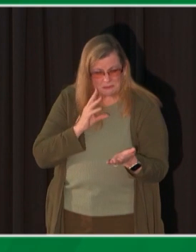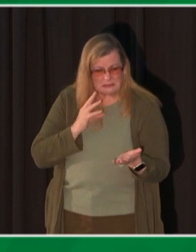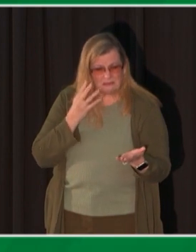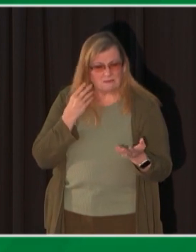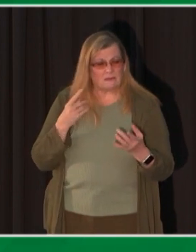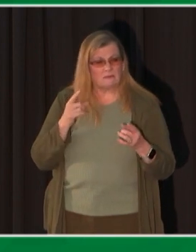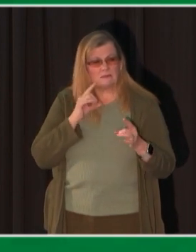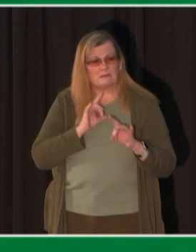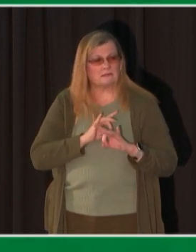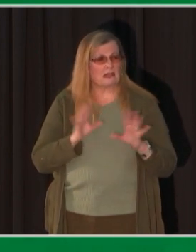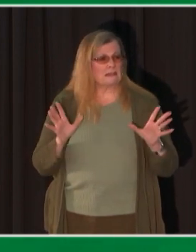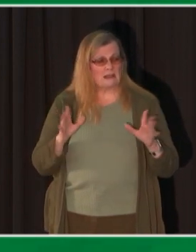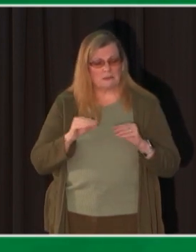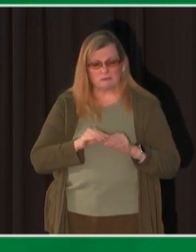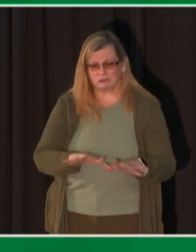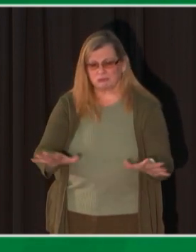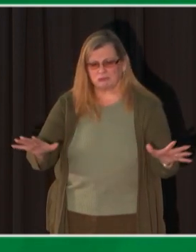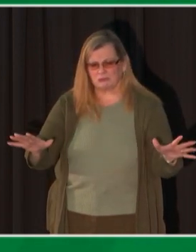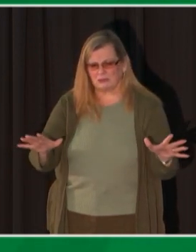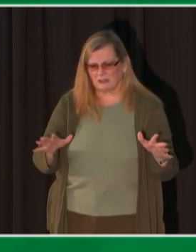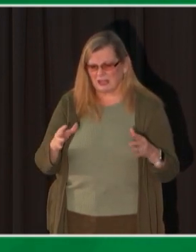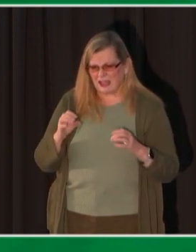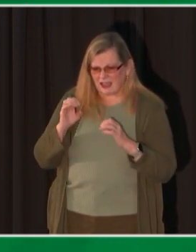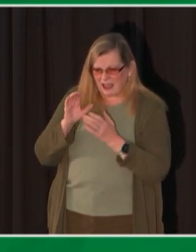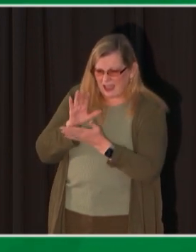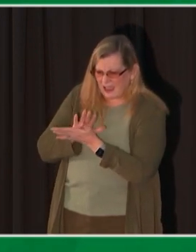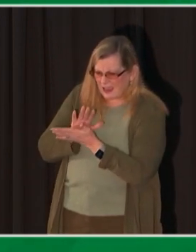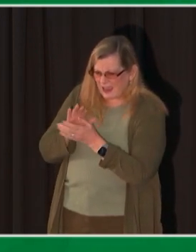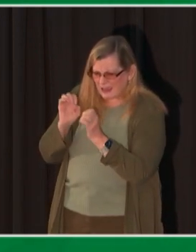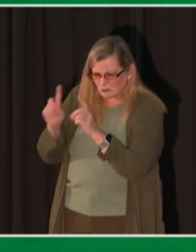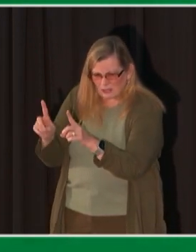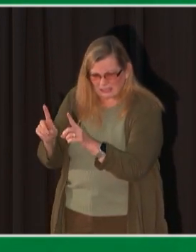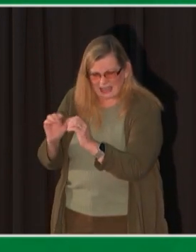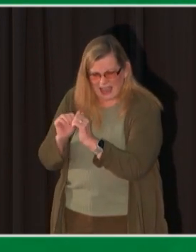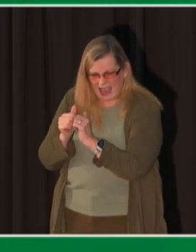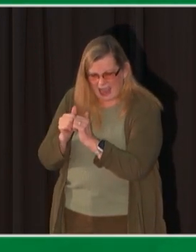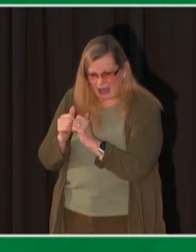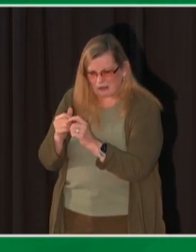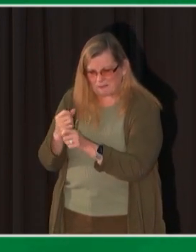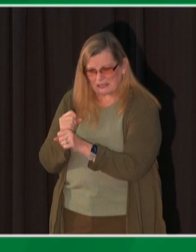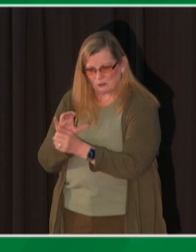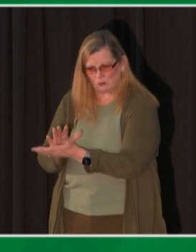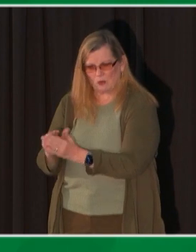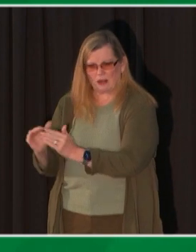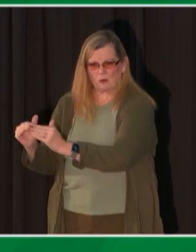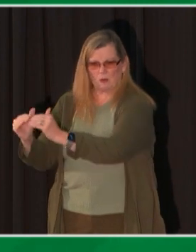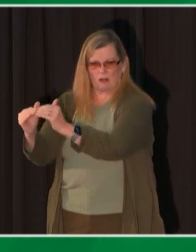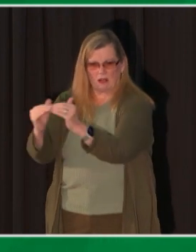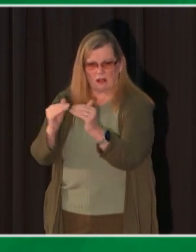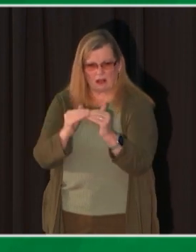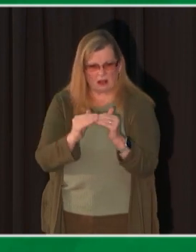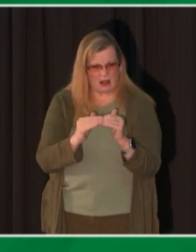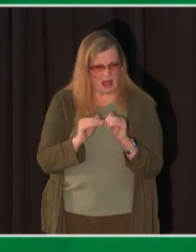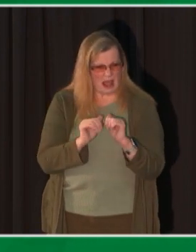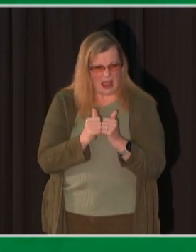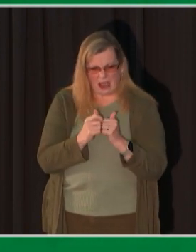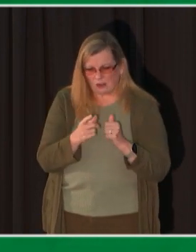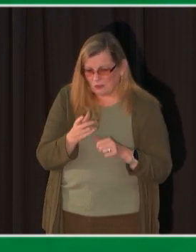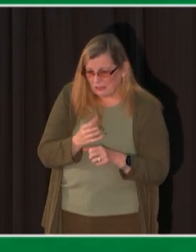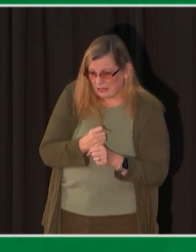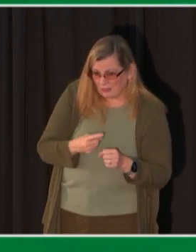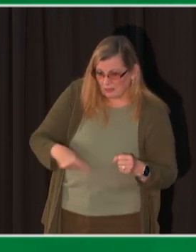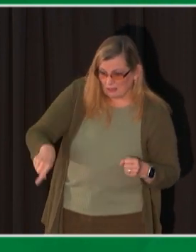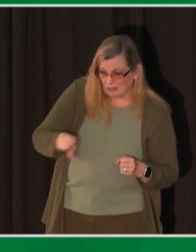make education equity an imperative for how we move forward in the recovery? So there are a lot of things